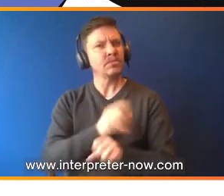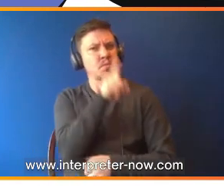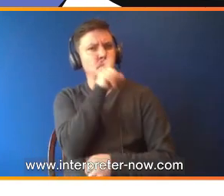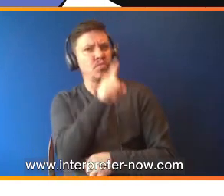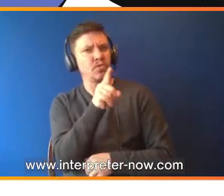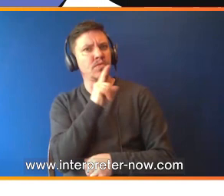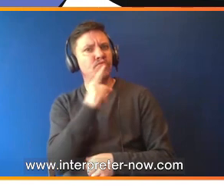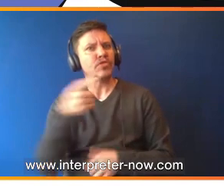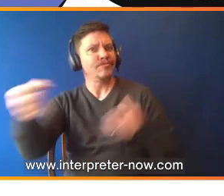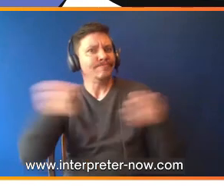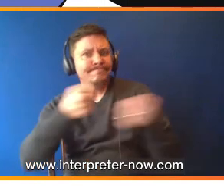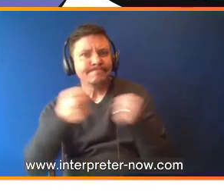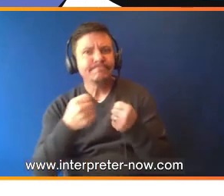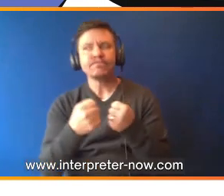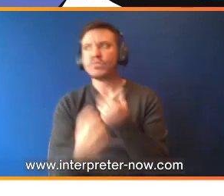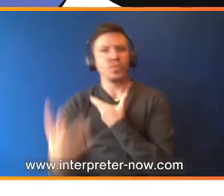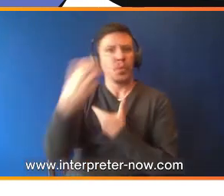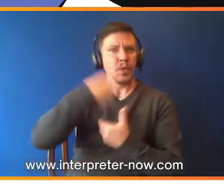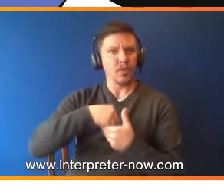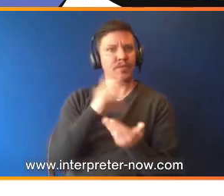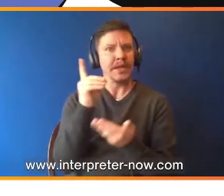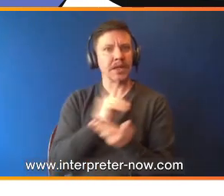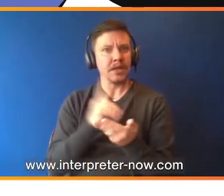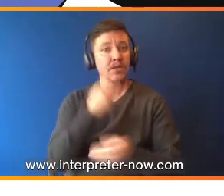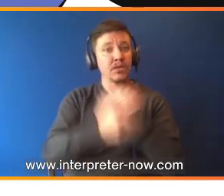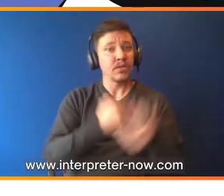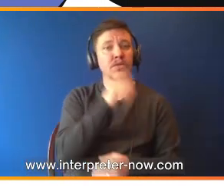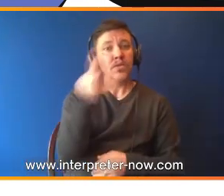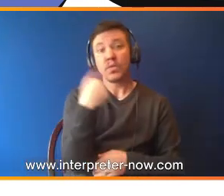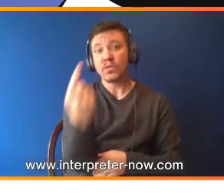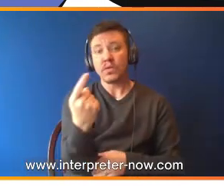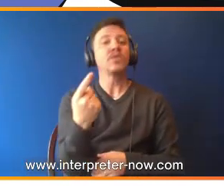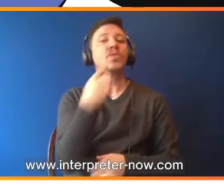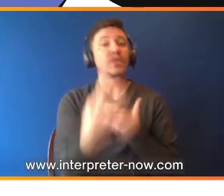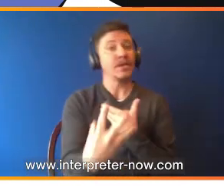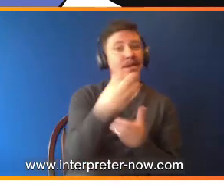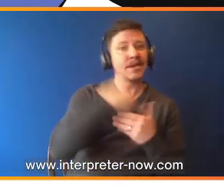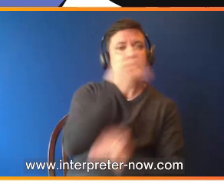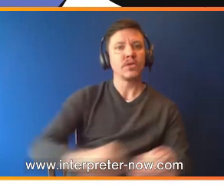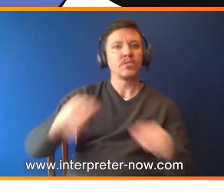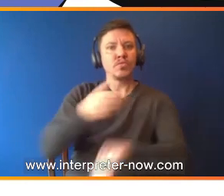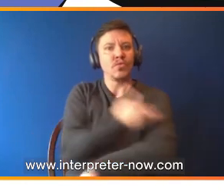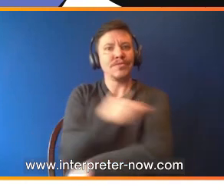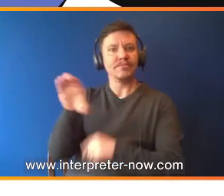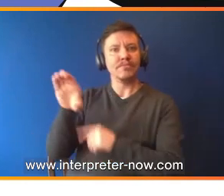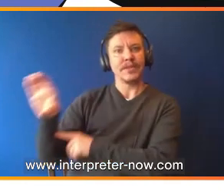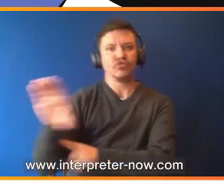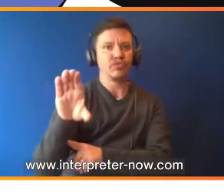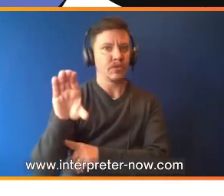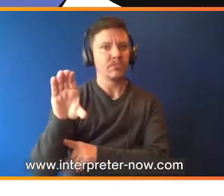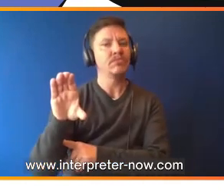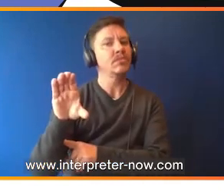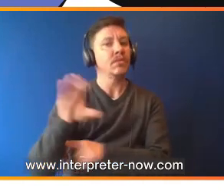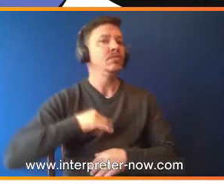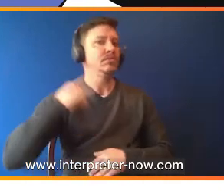actually shifting power towards them. And I know that's something that we're going to uncover and unpack a bit further later on.